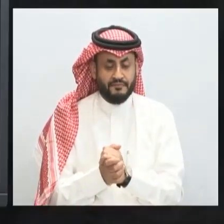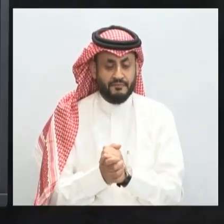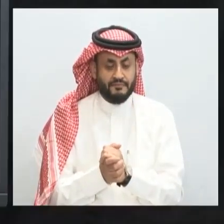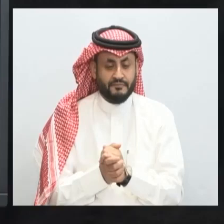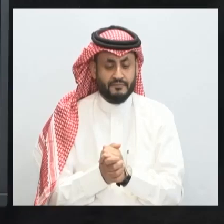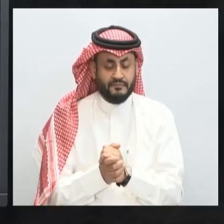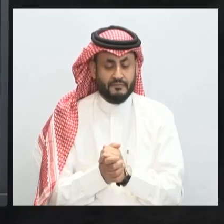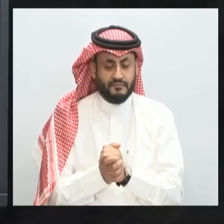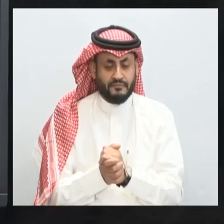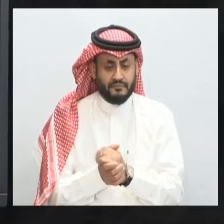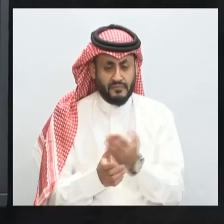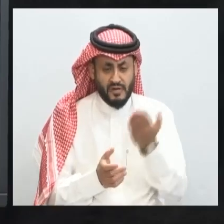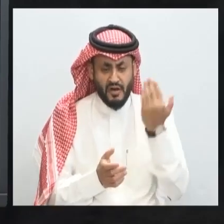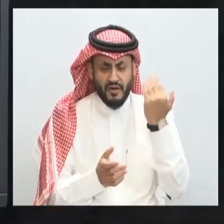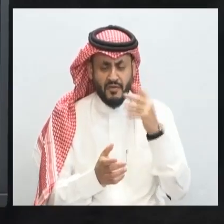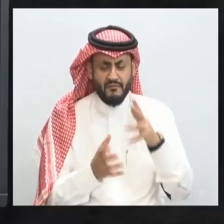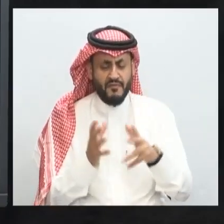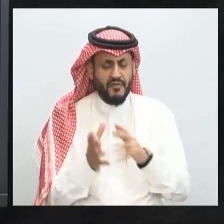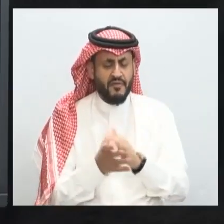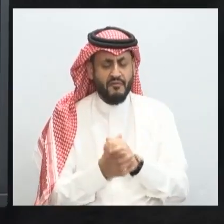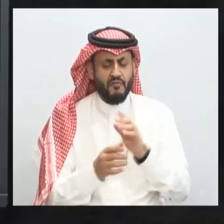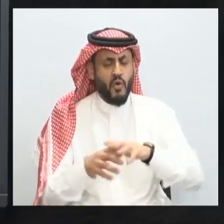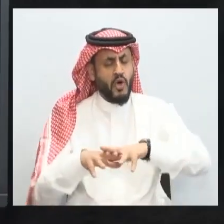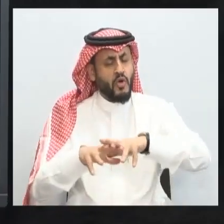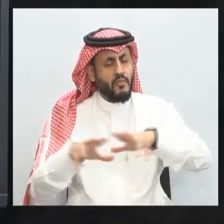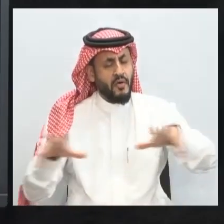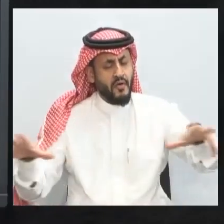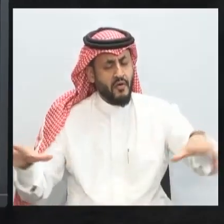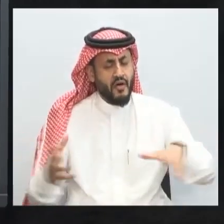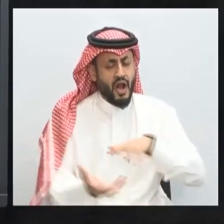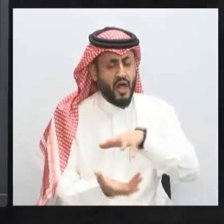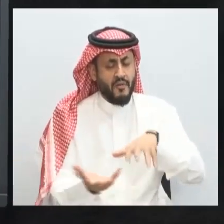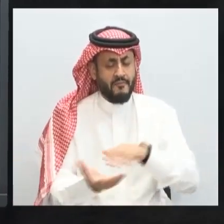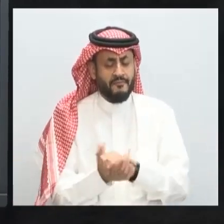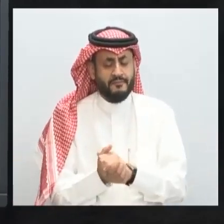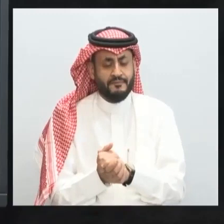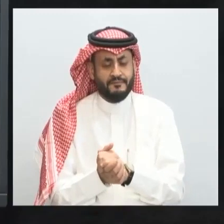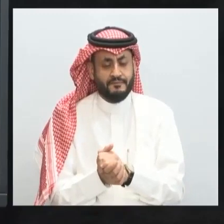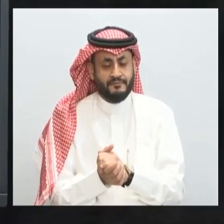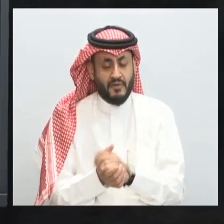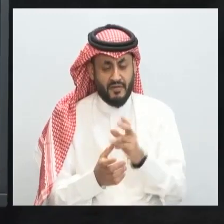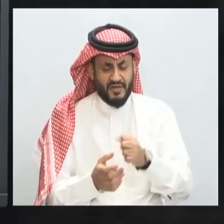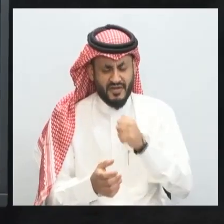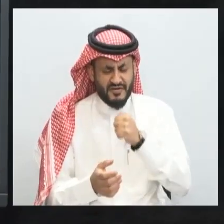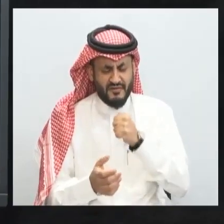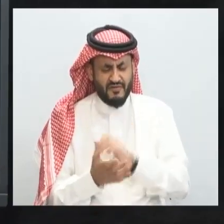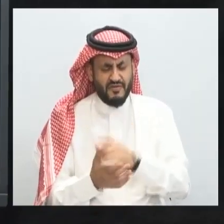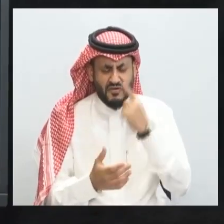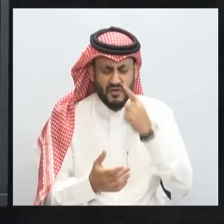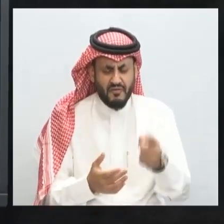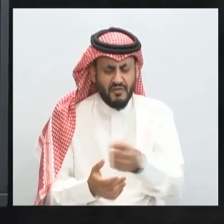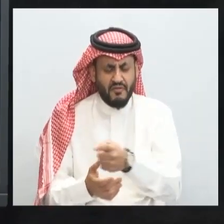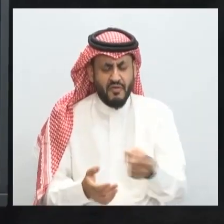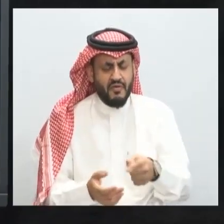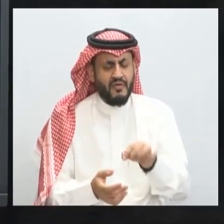we'll just go back to the idea of the vast universe here, and it is quite hard to search within